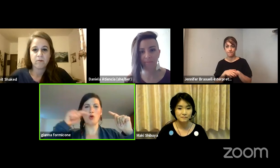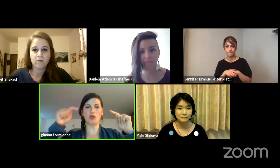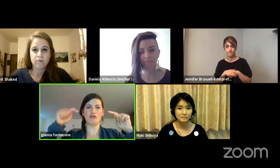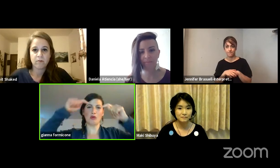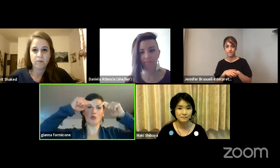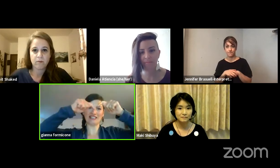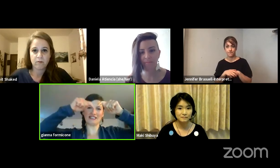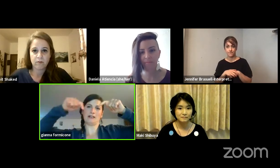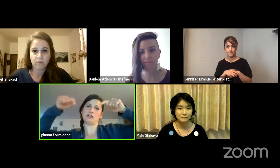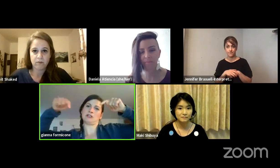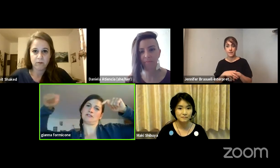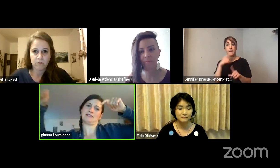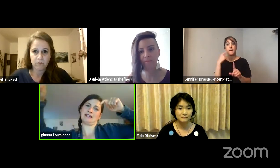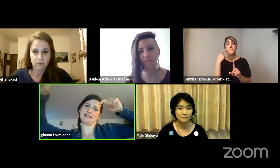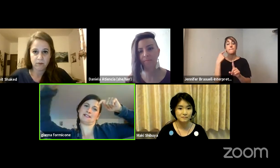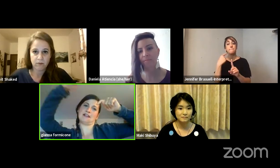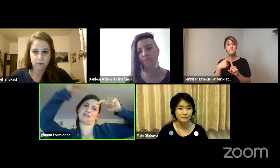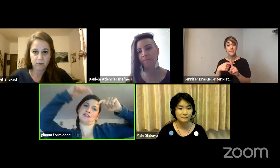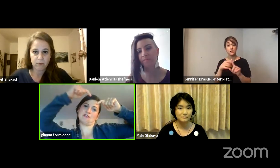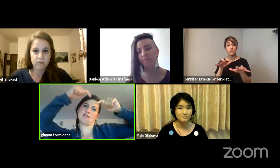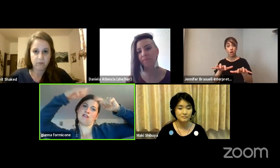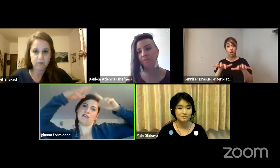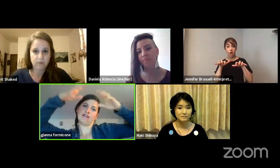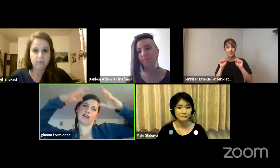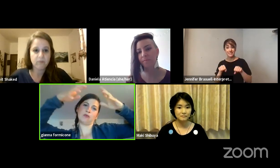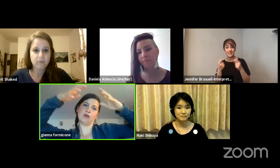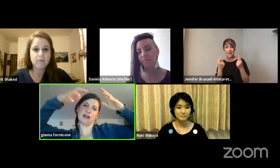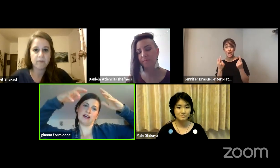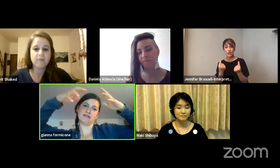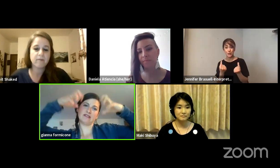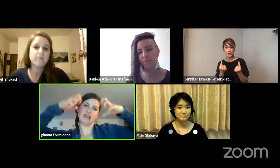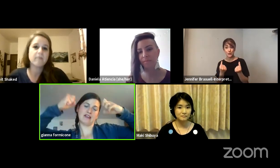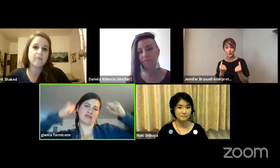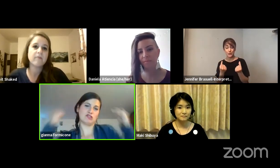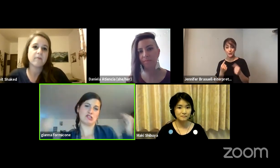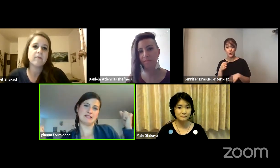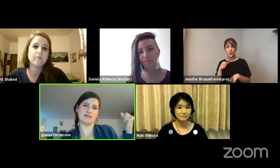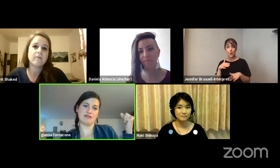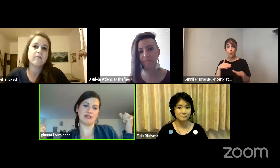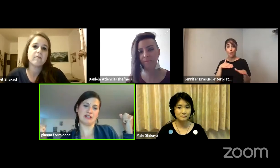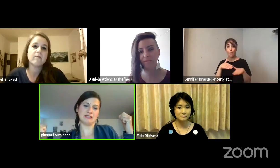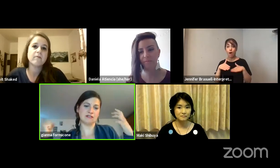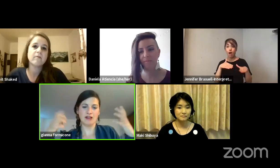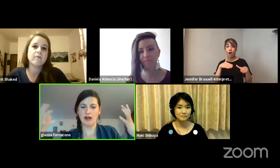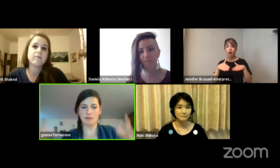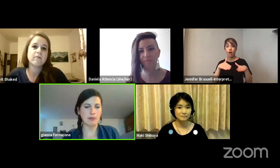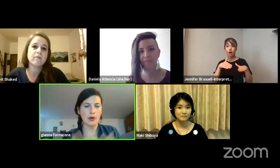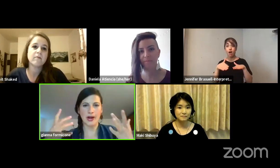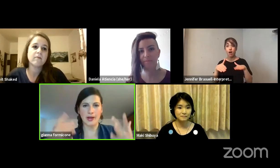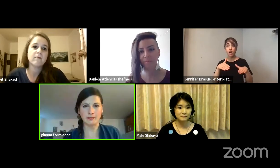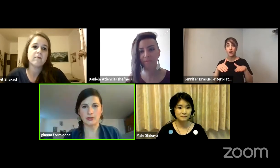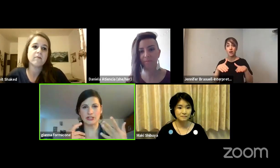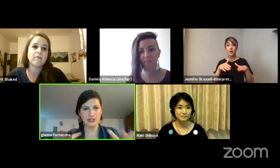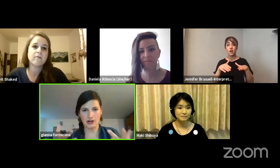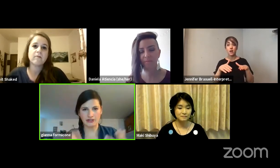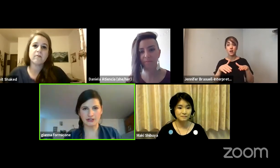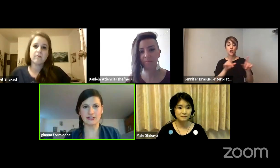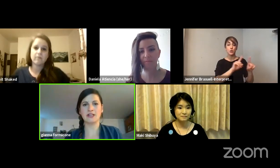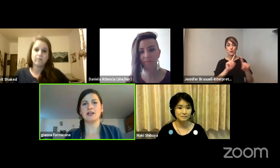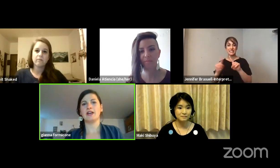just walk from one station to the next station. And then I wanna take just different poems